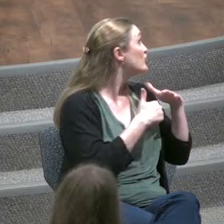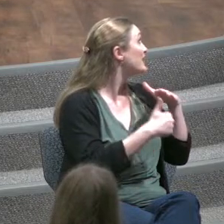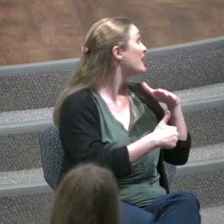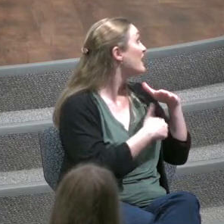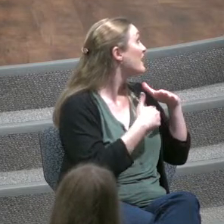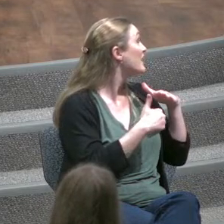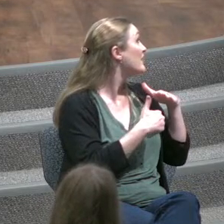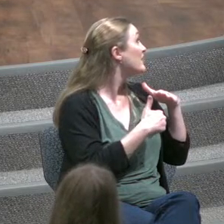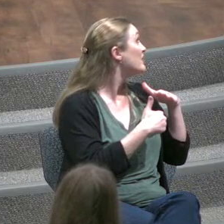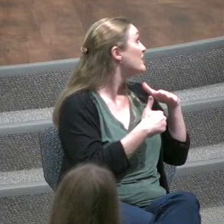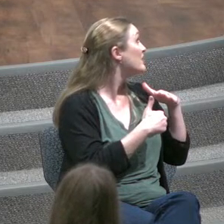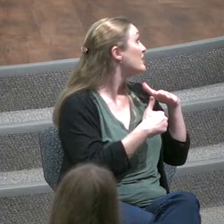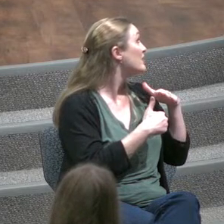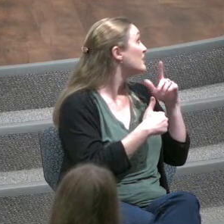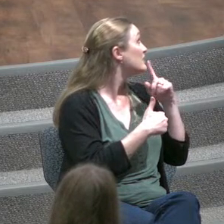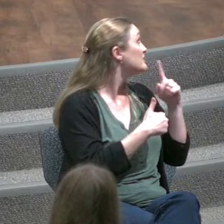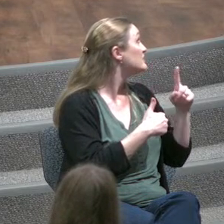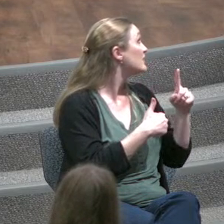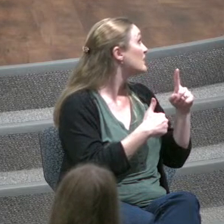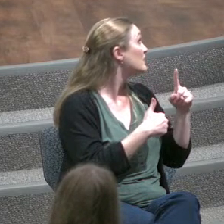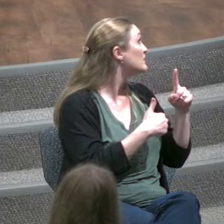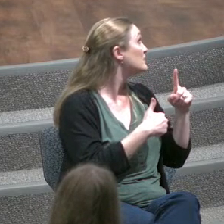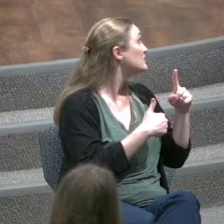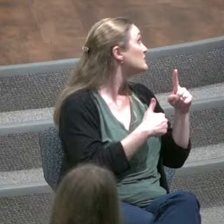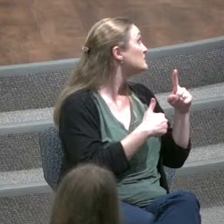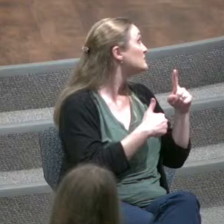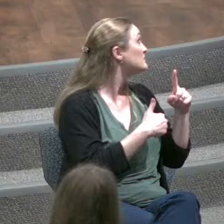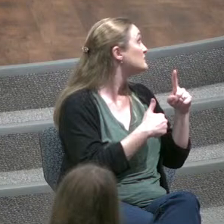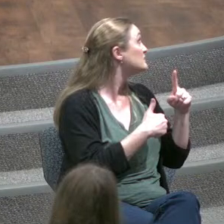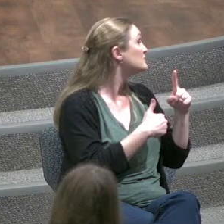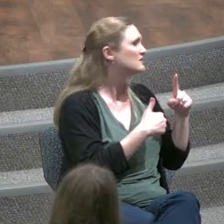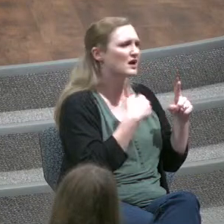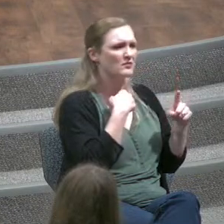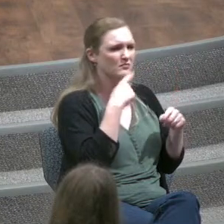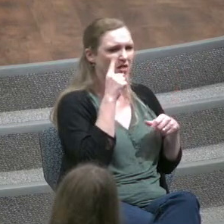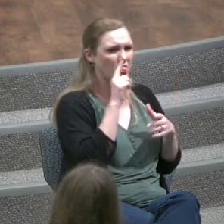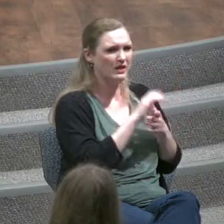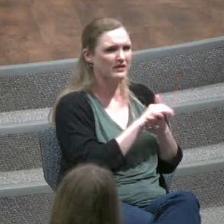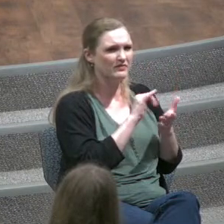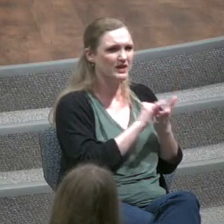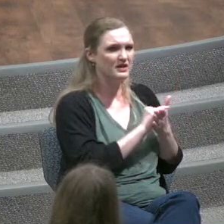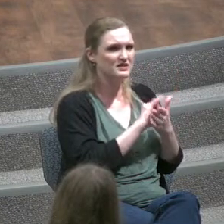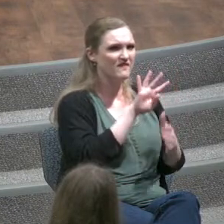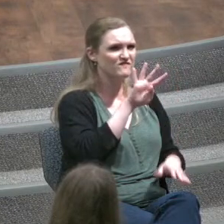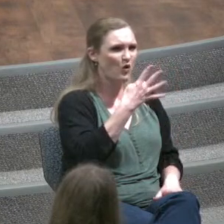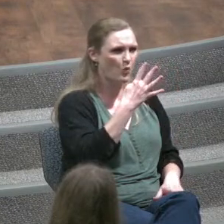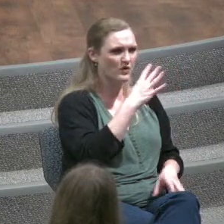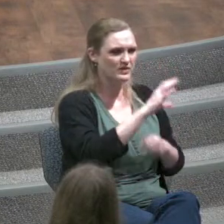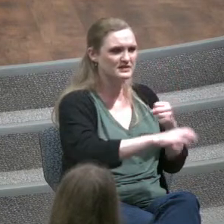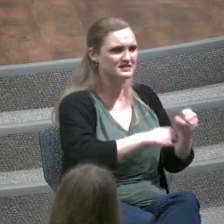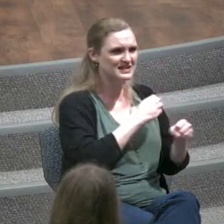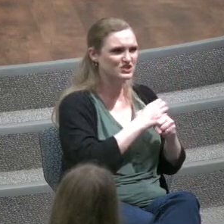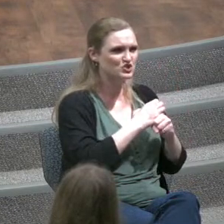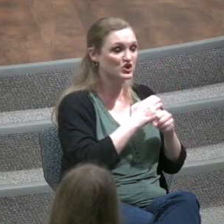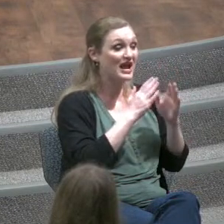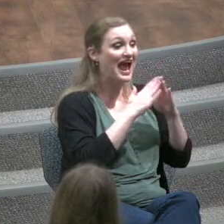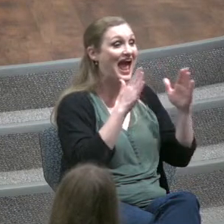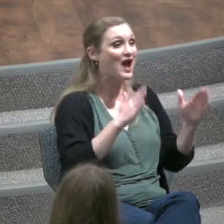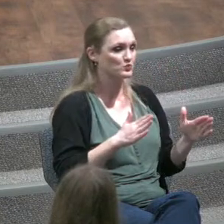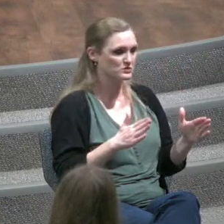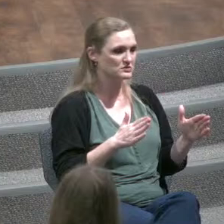underneath all of this is I believe this is a 4th century